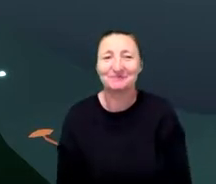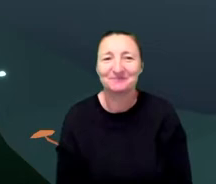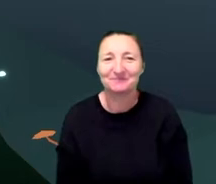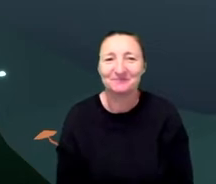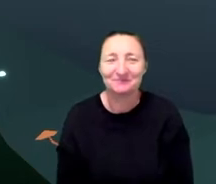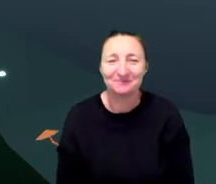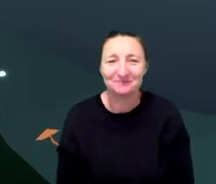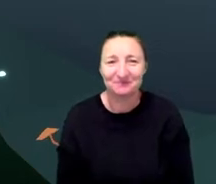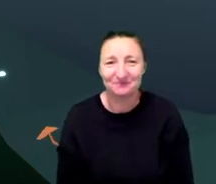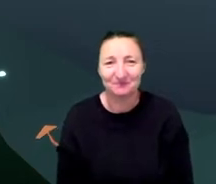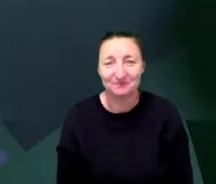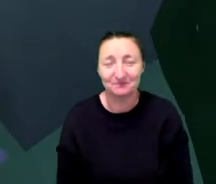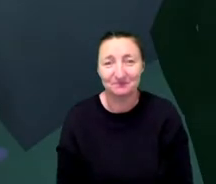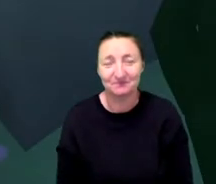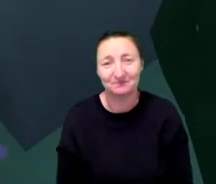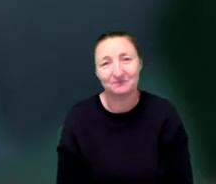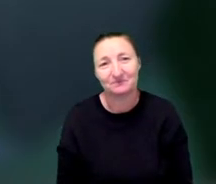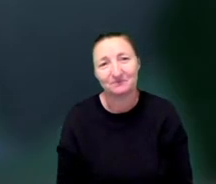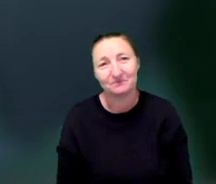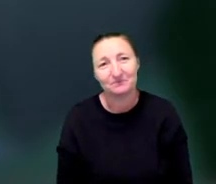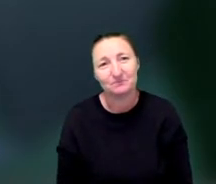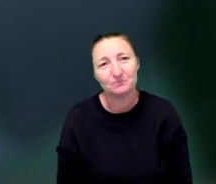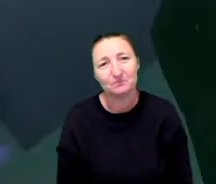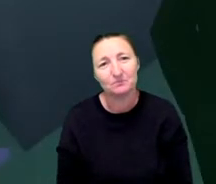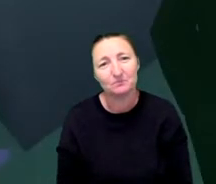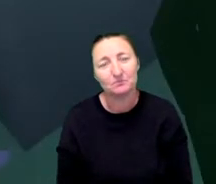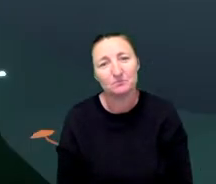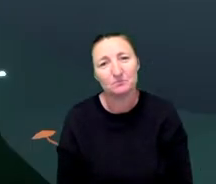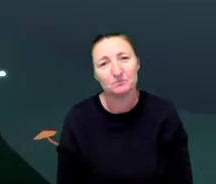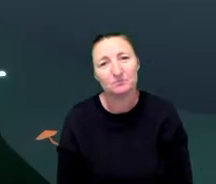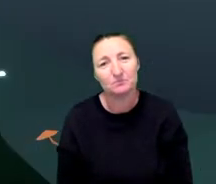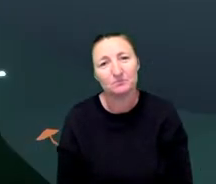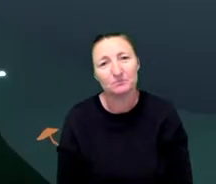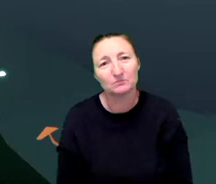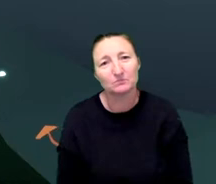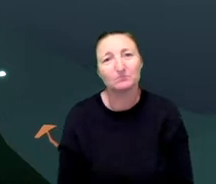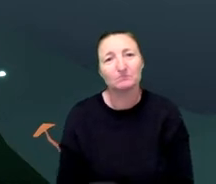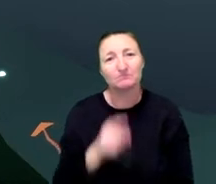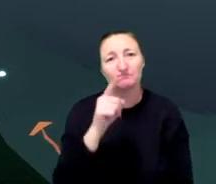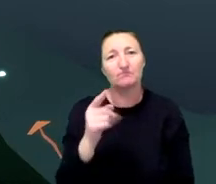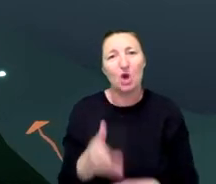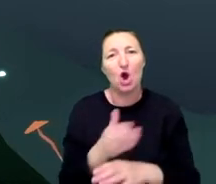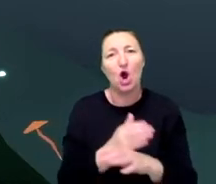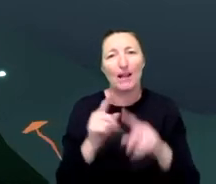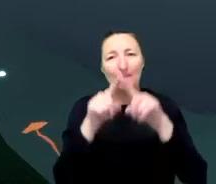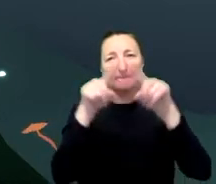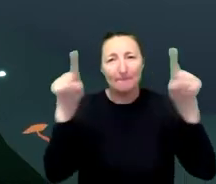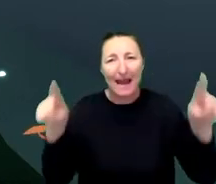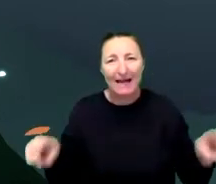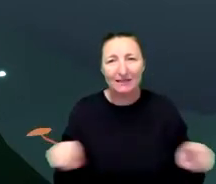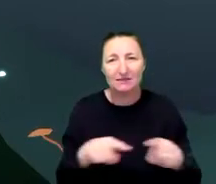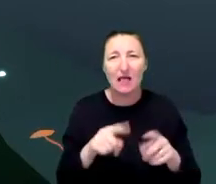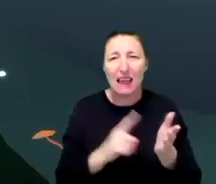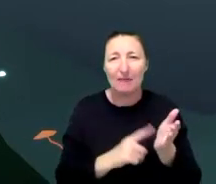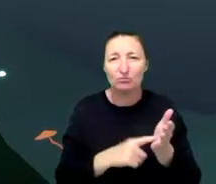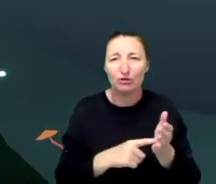Yeah, absolutely. I can show, here's an early model of the labyrinth itself, which I